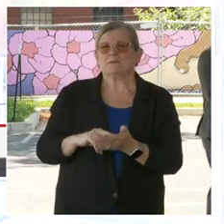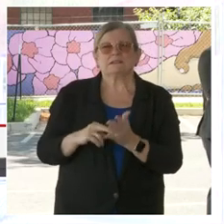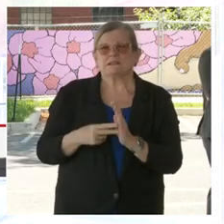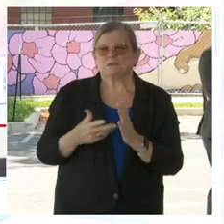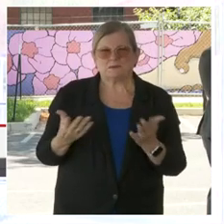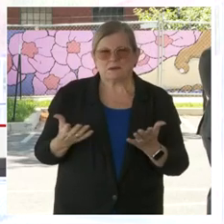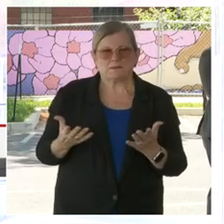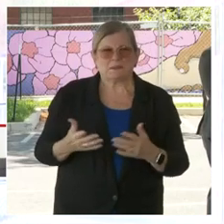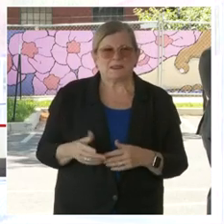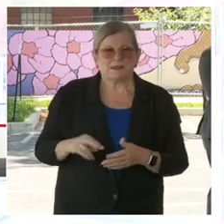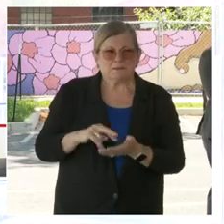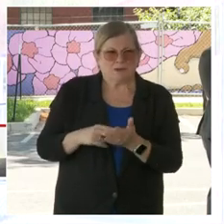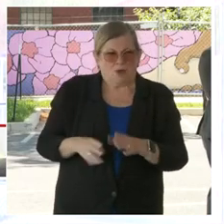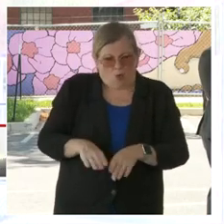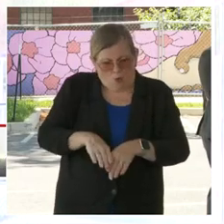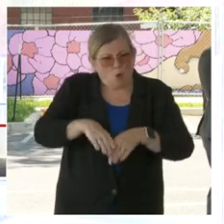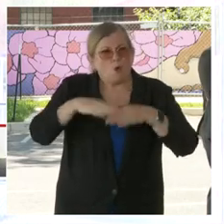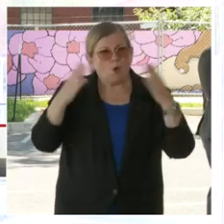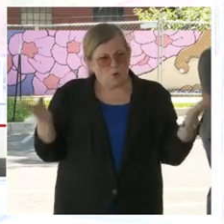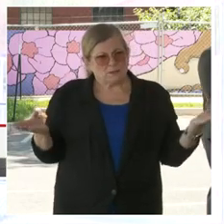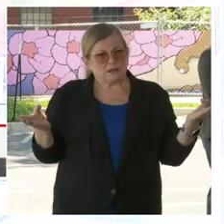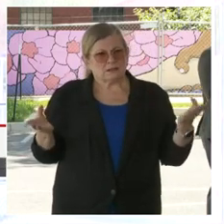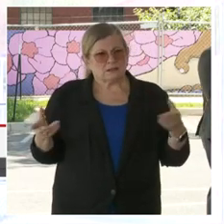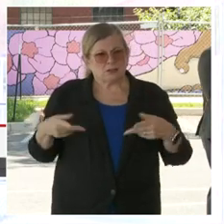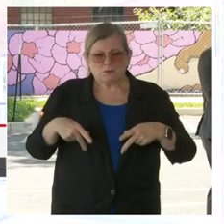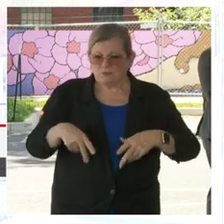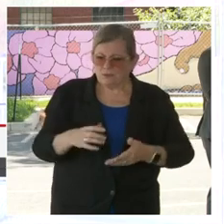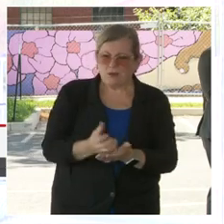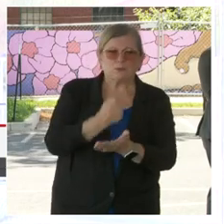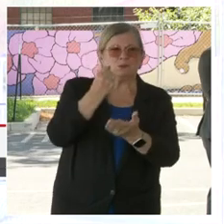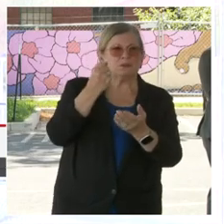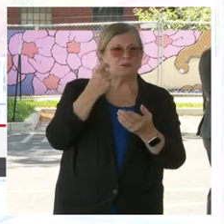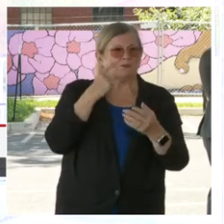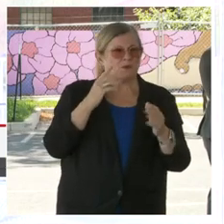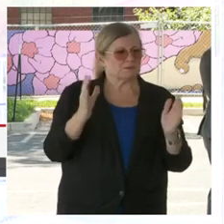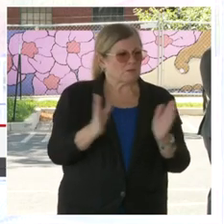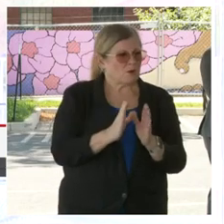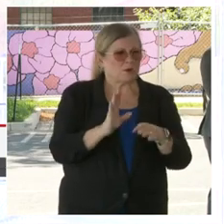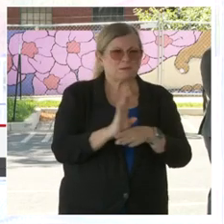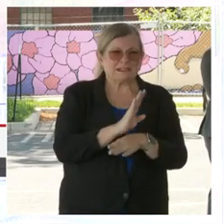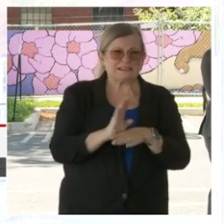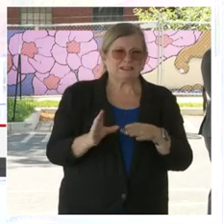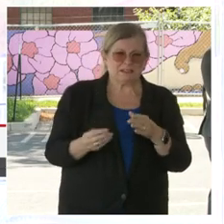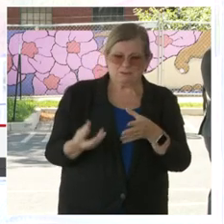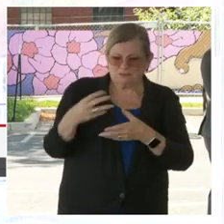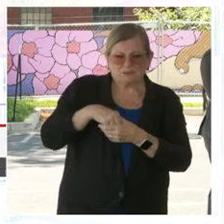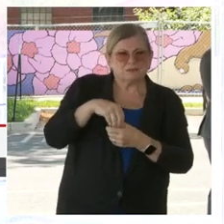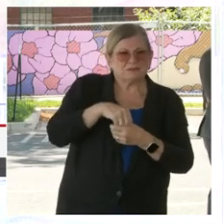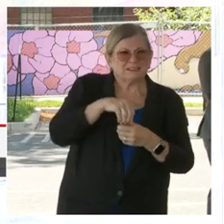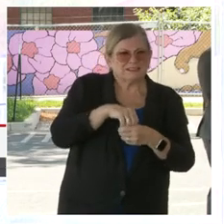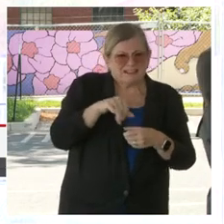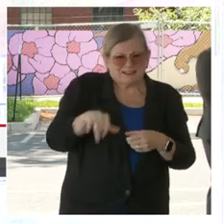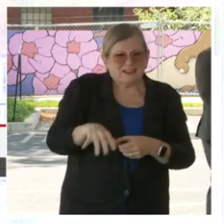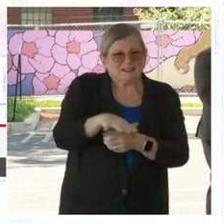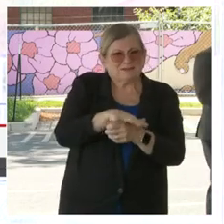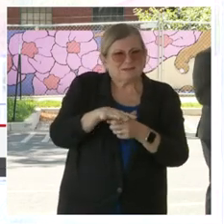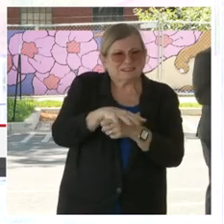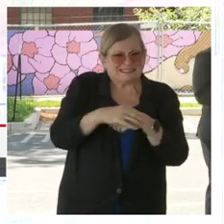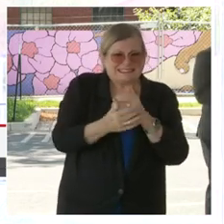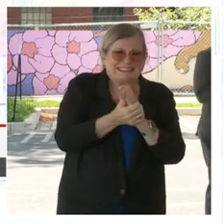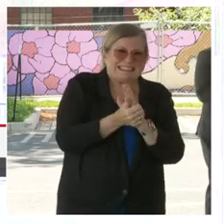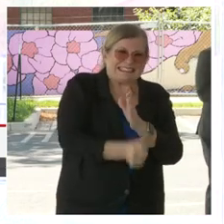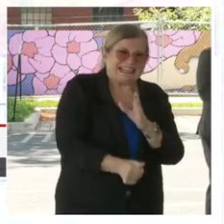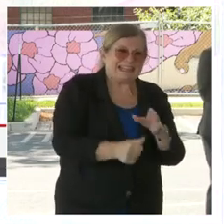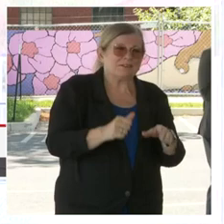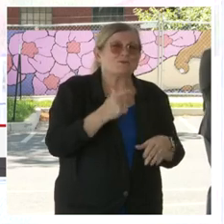up the doors for those entrepreneurs that wanted to extend their crafts and business acumen into a community of brick and mortar